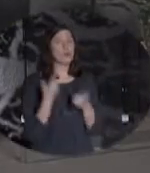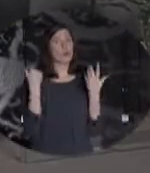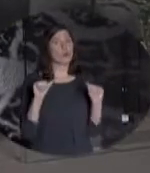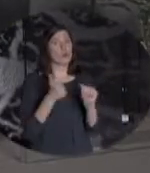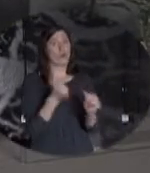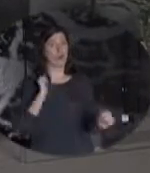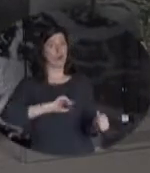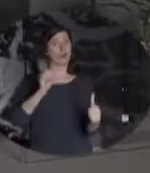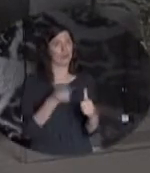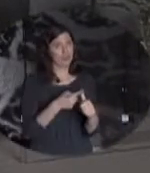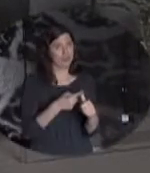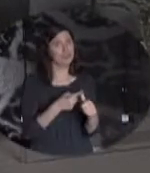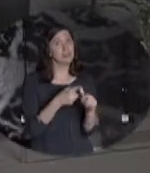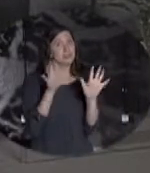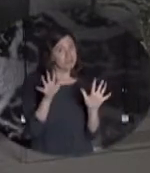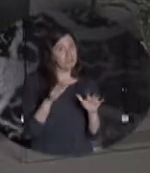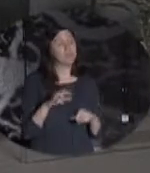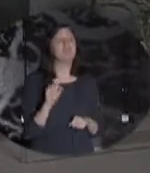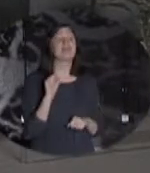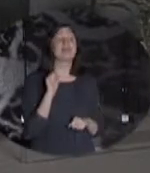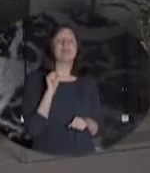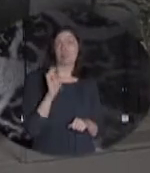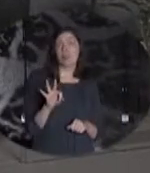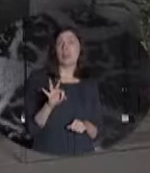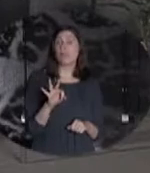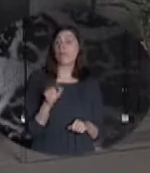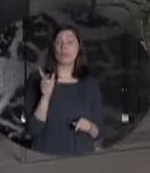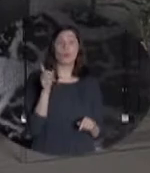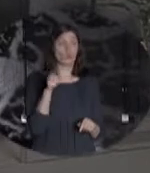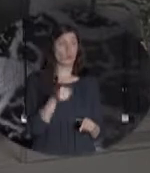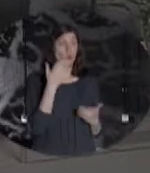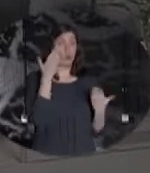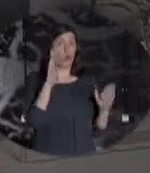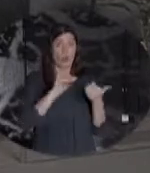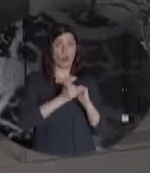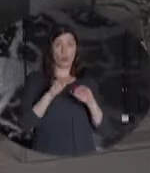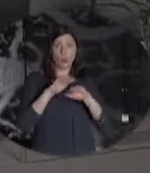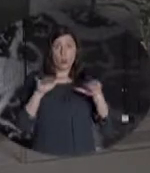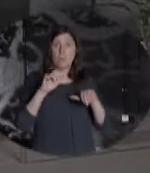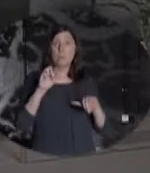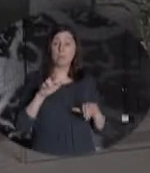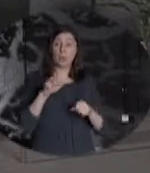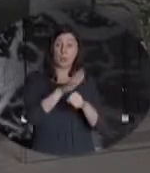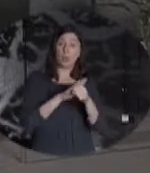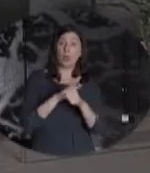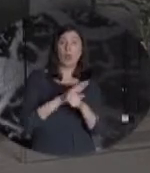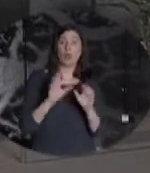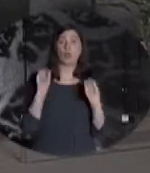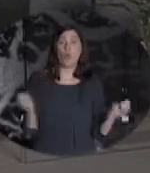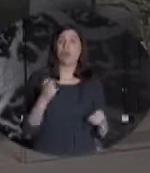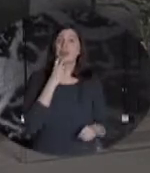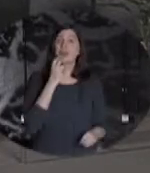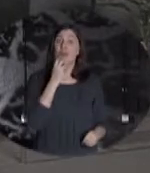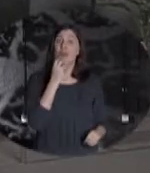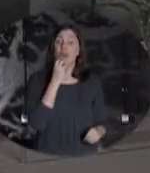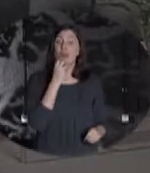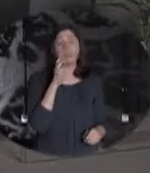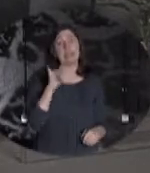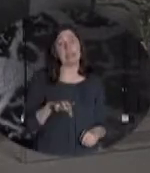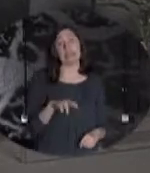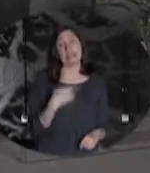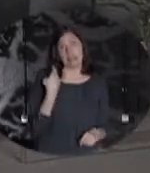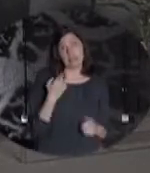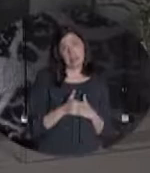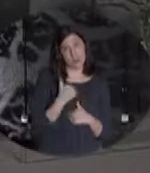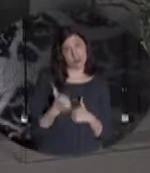situation in the first place. And if you are someone who doesn't know how to swim, or if you're swimming in an area there isn't a lifeguard, you're just putting yourself at risk.